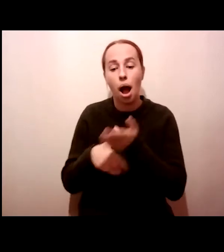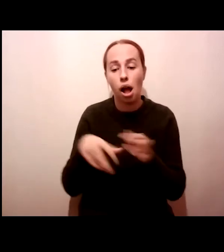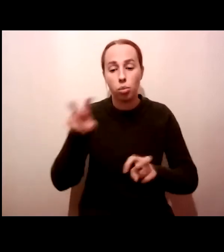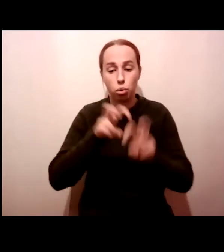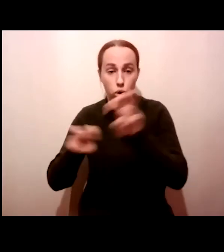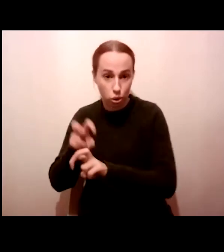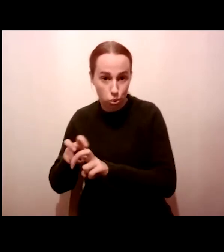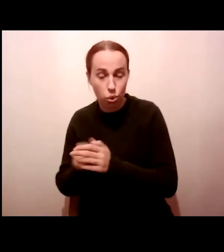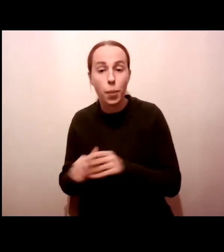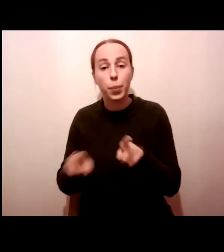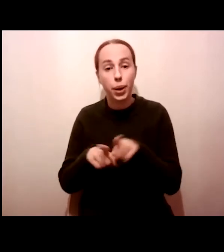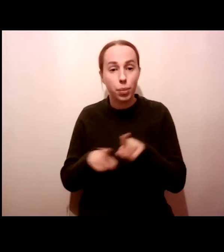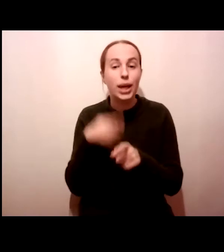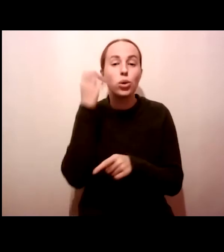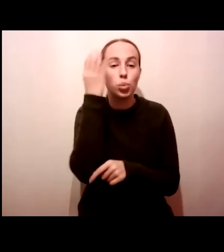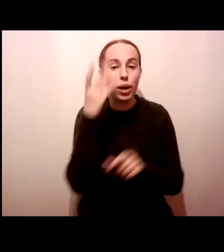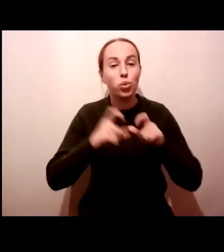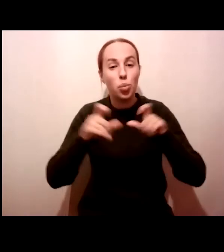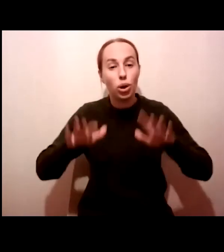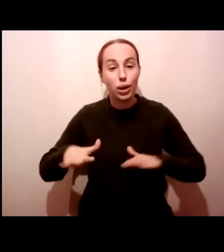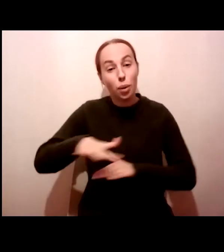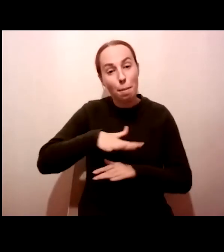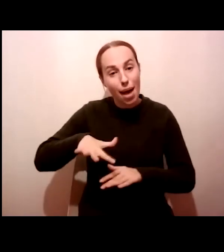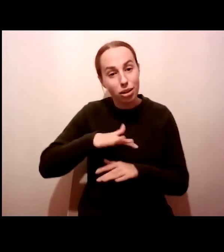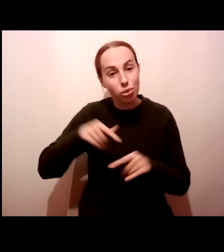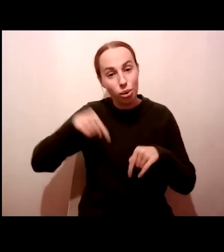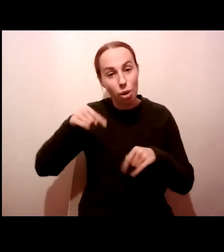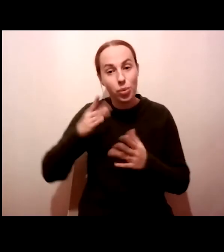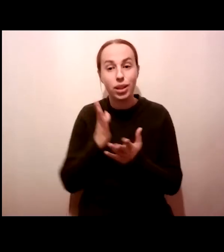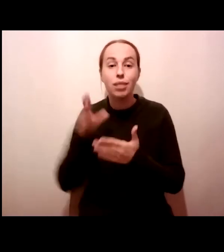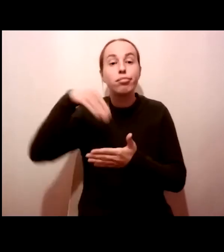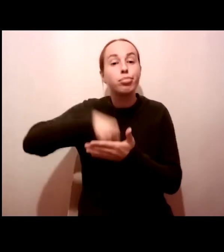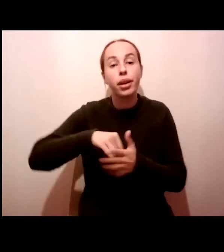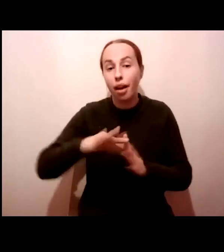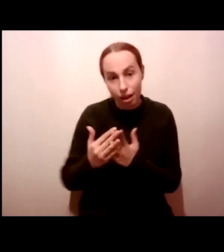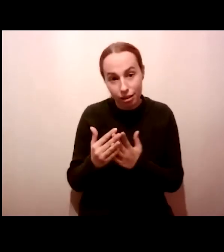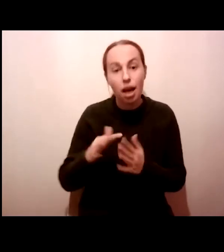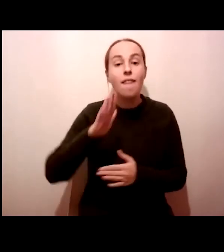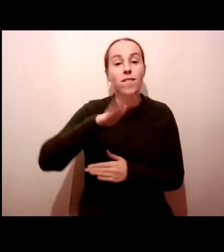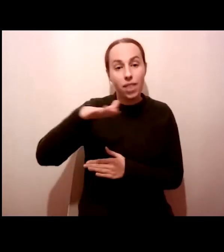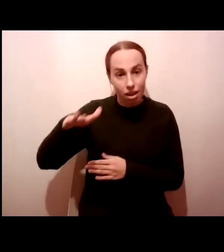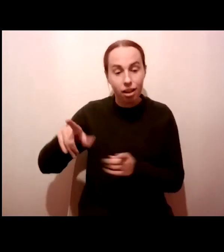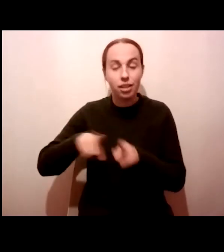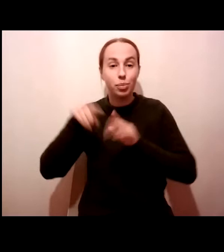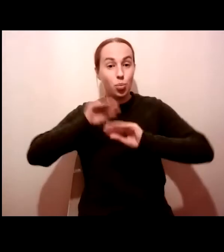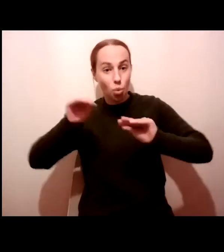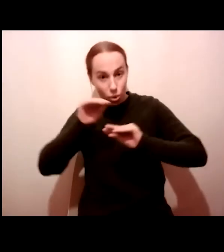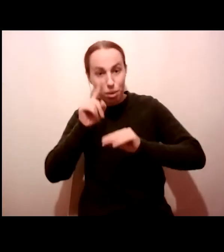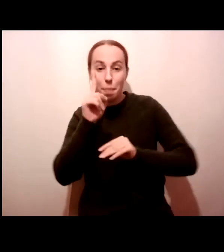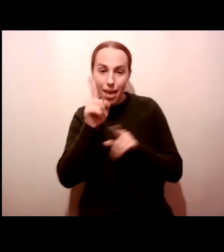sincere reaction to different situations. It is important to understand that school community consists